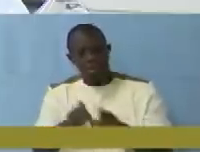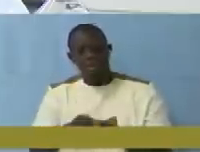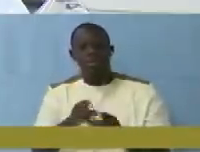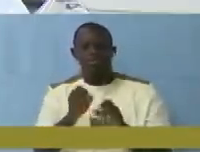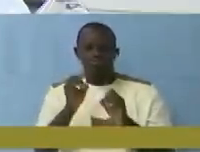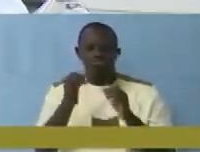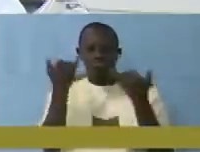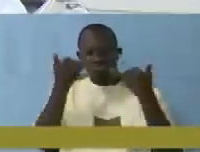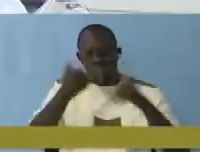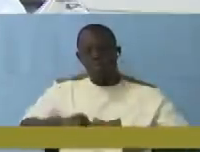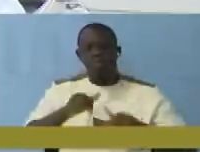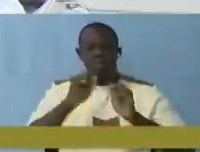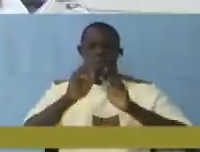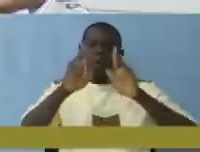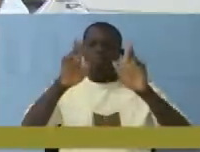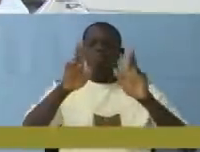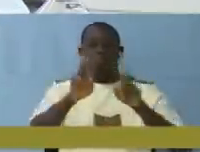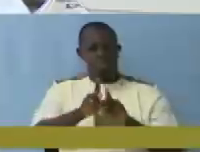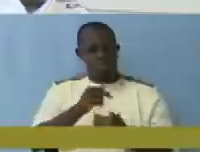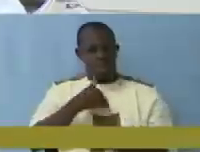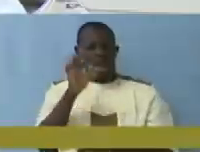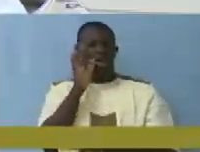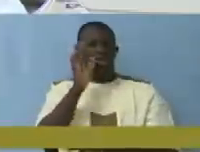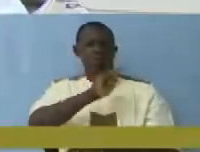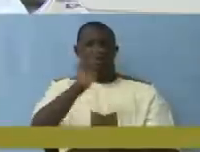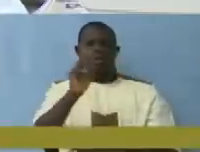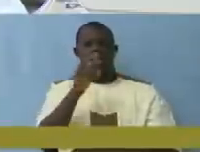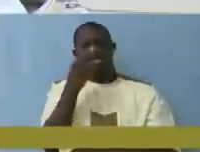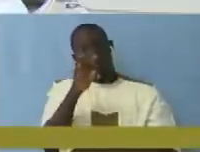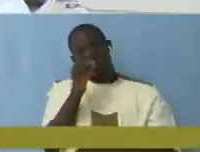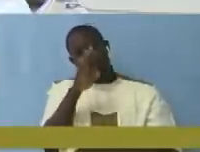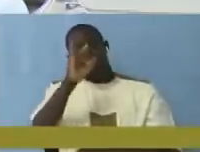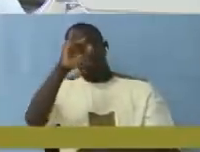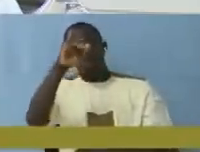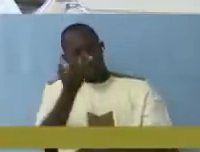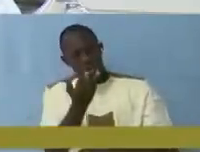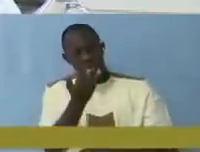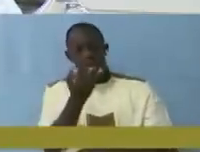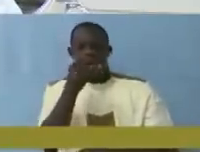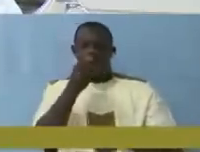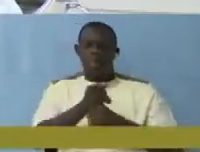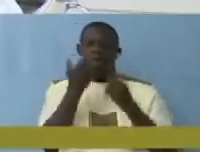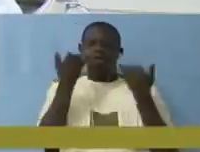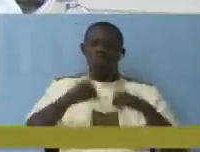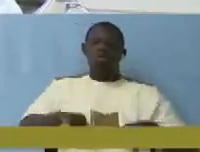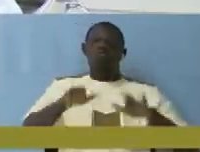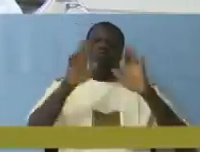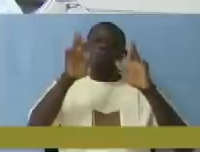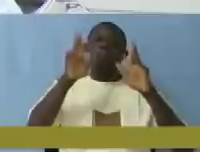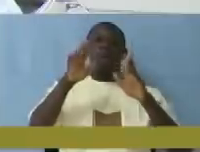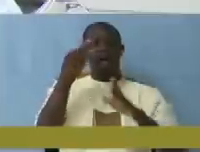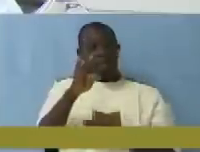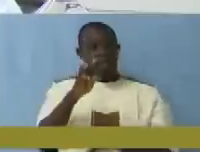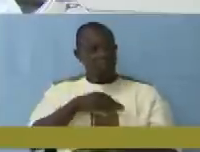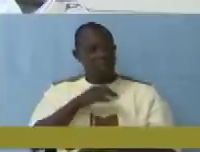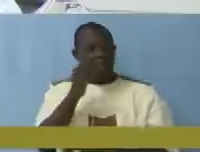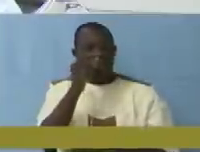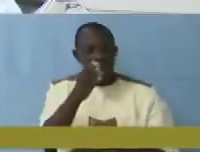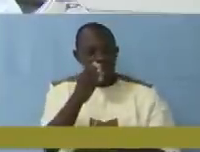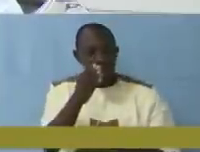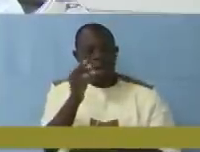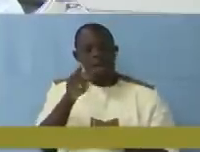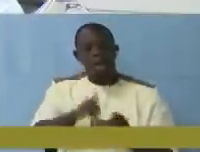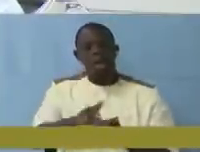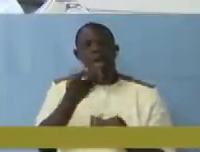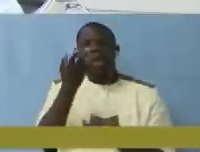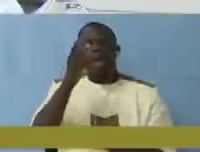abekala jikila teolti. Woto wala no jabiru It's disappointing. If I said no, it's disappointing. So ninko ha abekala jikila teolti. Ninko ha ni halimbi abekala jikila teolti.